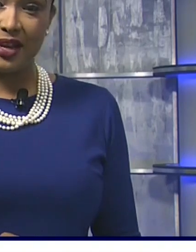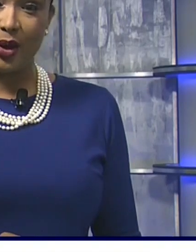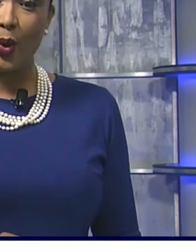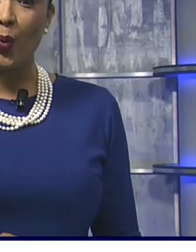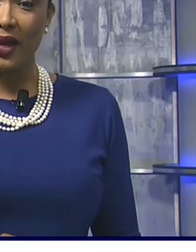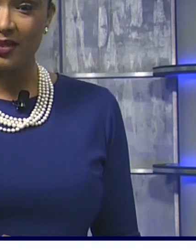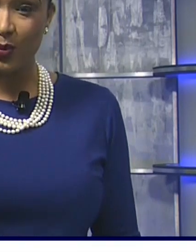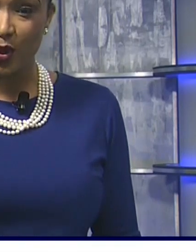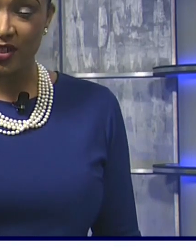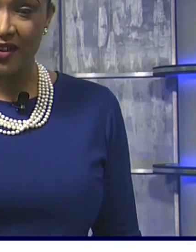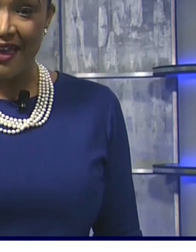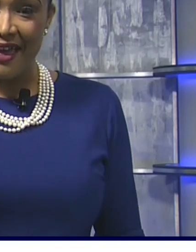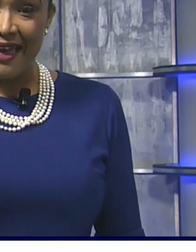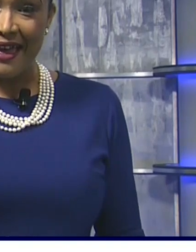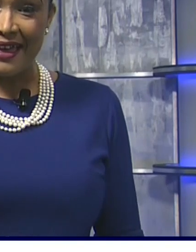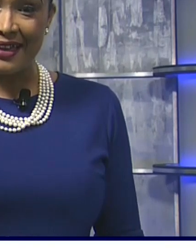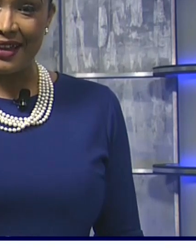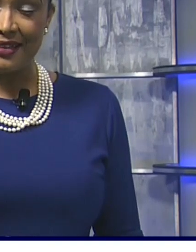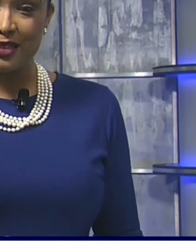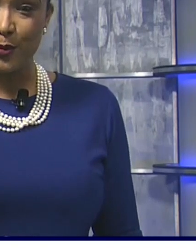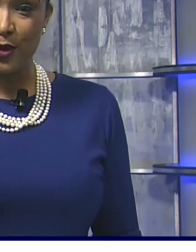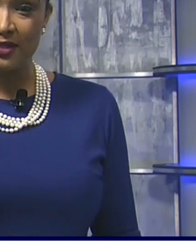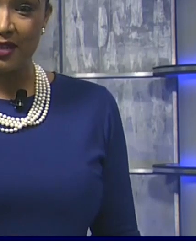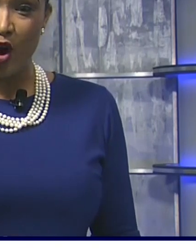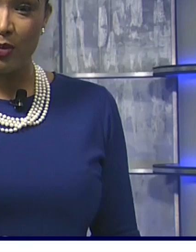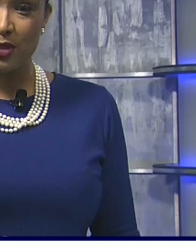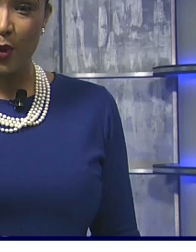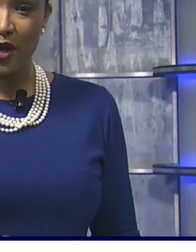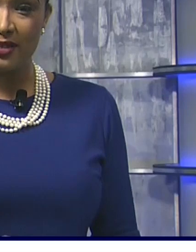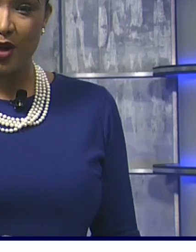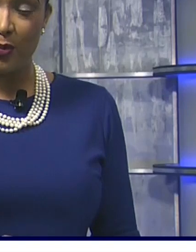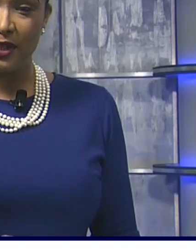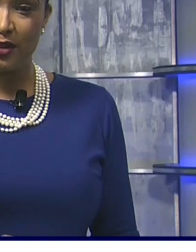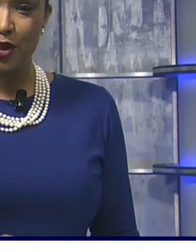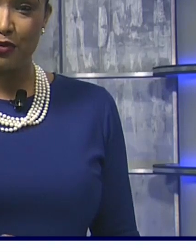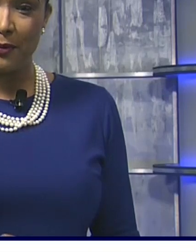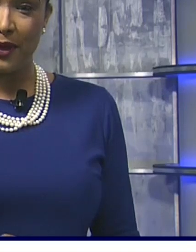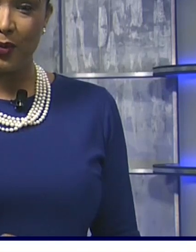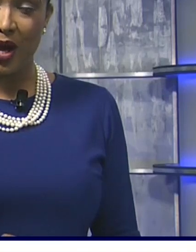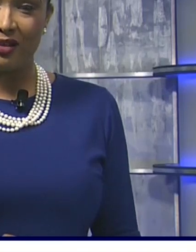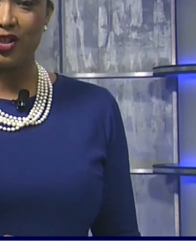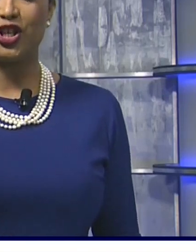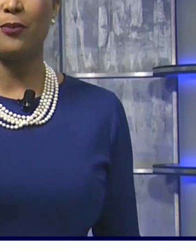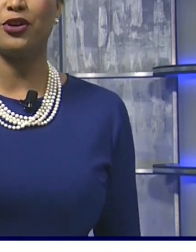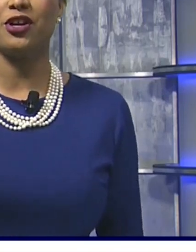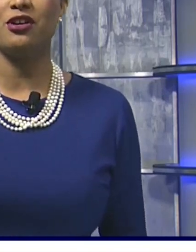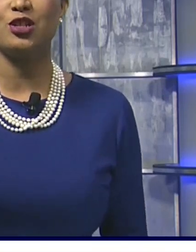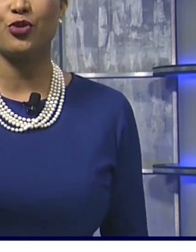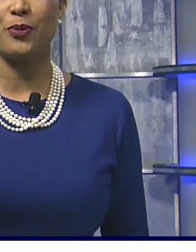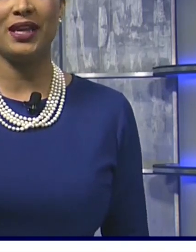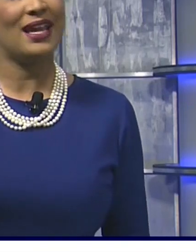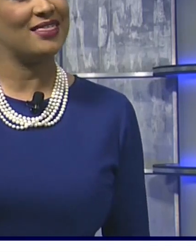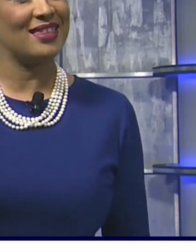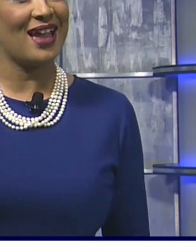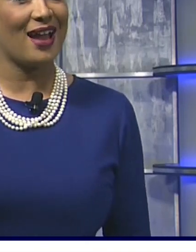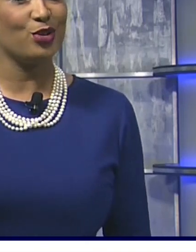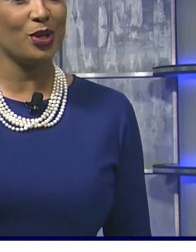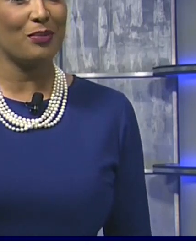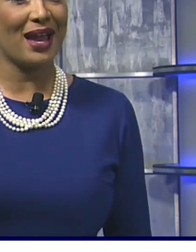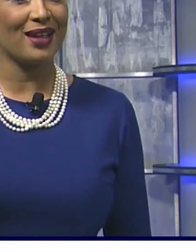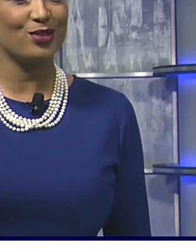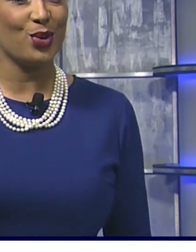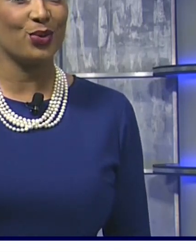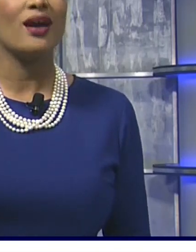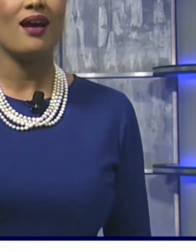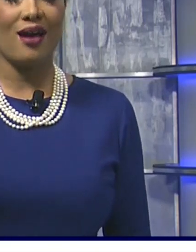to recycle wastewater. And in sports, St. Albans boys complete the three-peat while Good Shepherd girls repeat in the